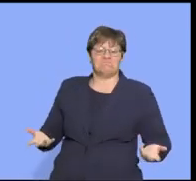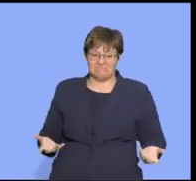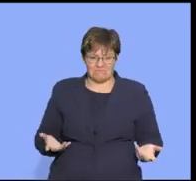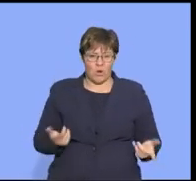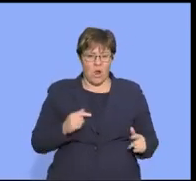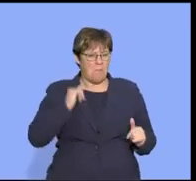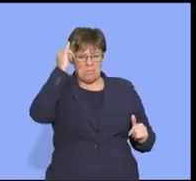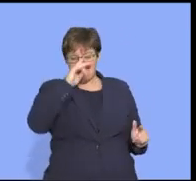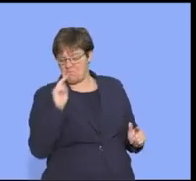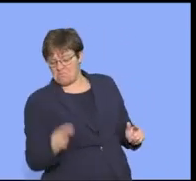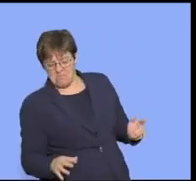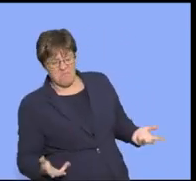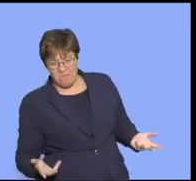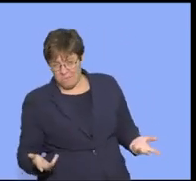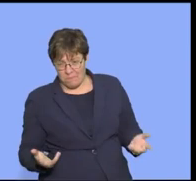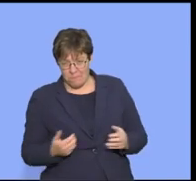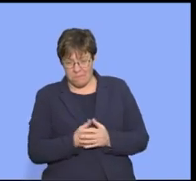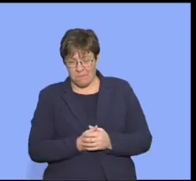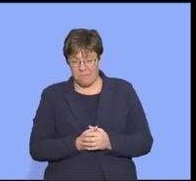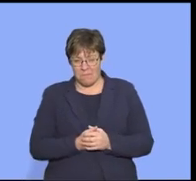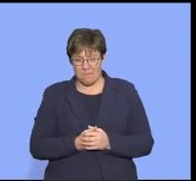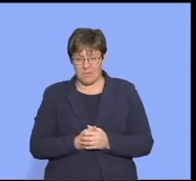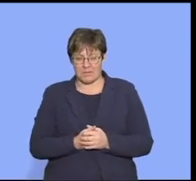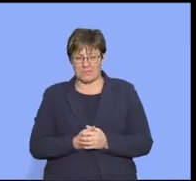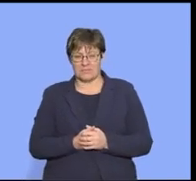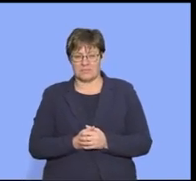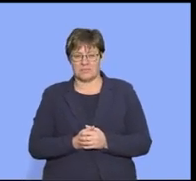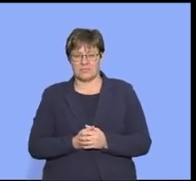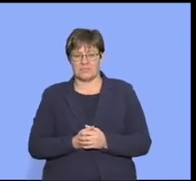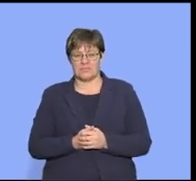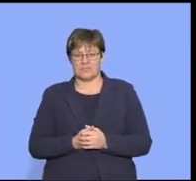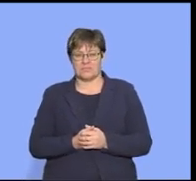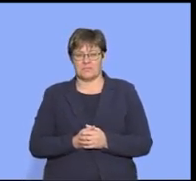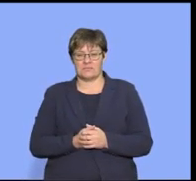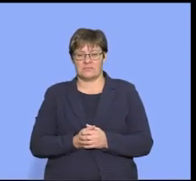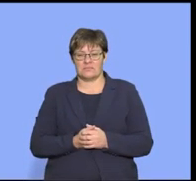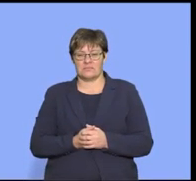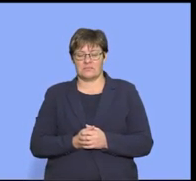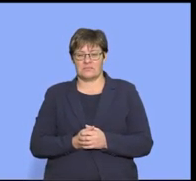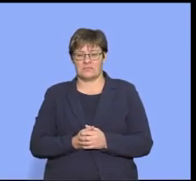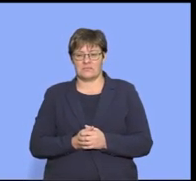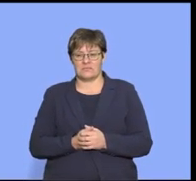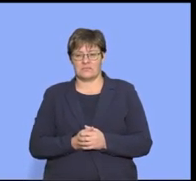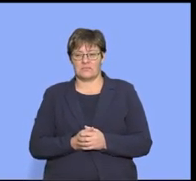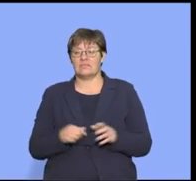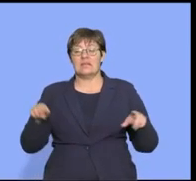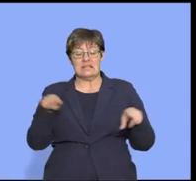these predaceous dinosaurs.